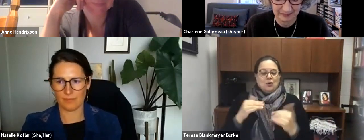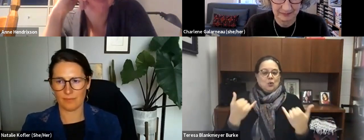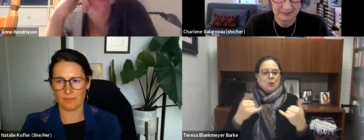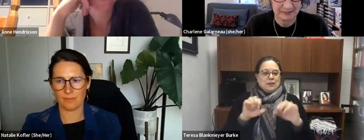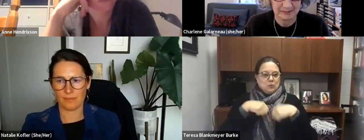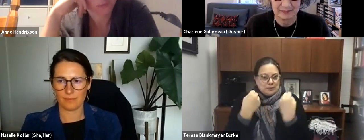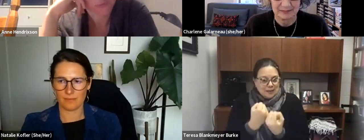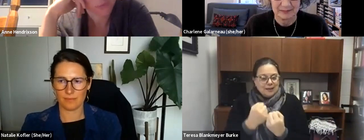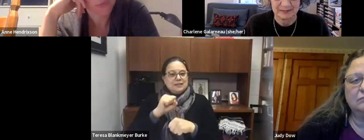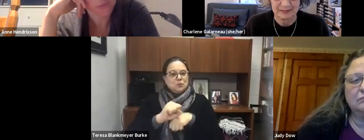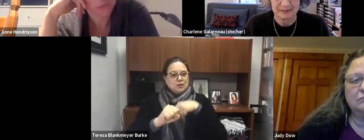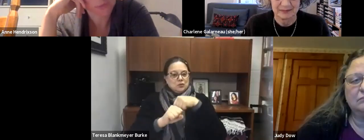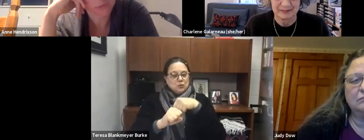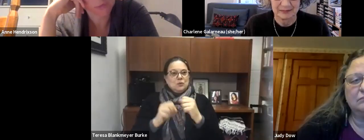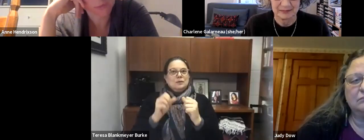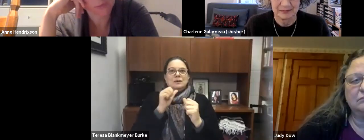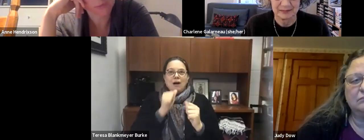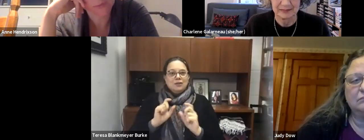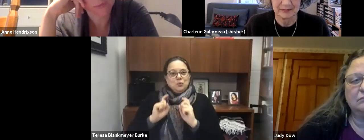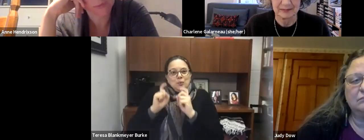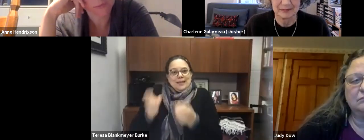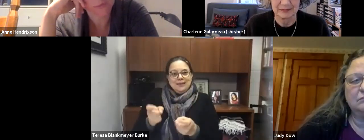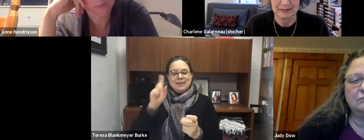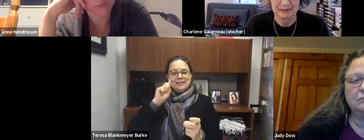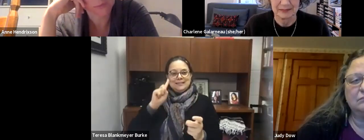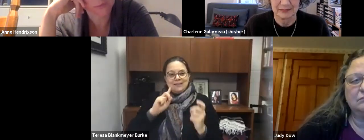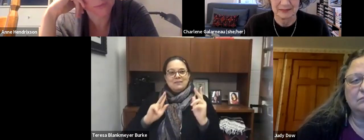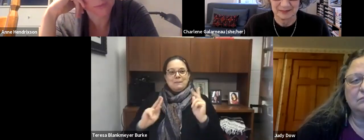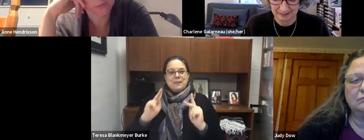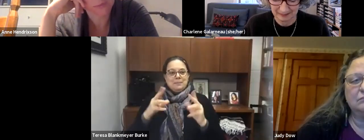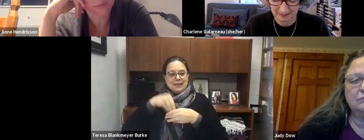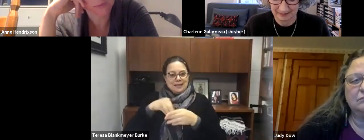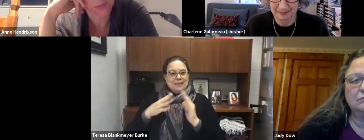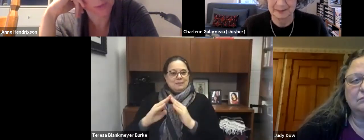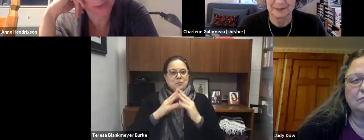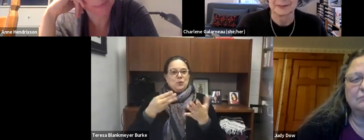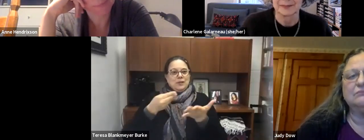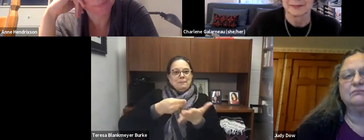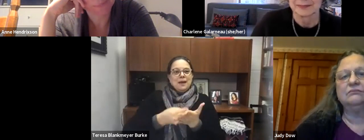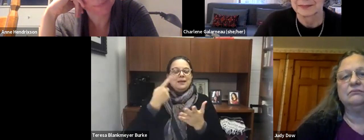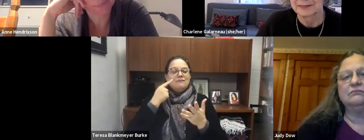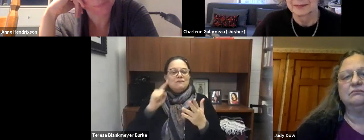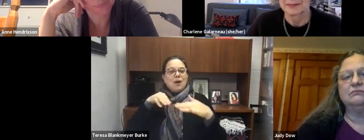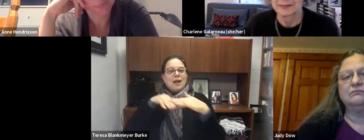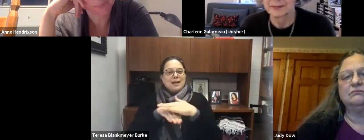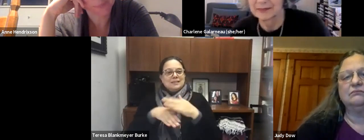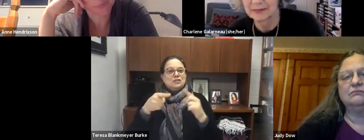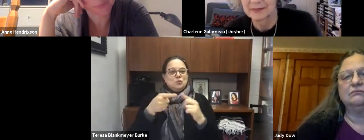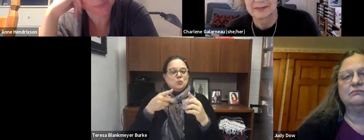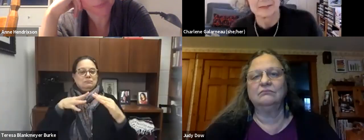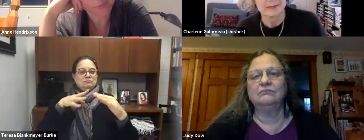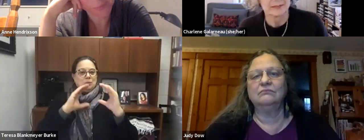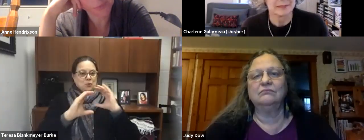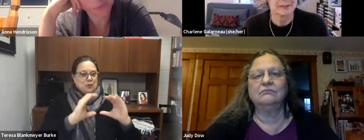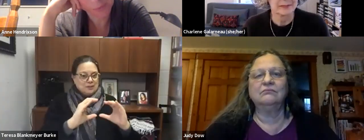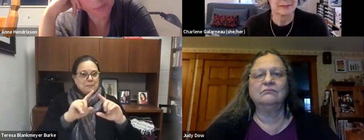are resources that need to be allocated in order for society to be structured in a way that gives deaf people the ability